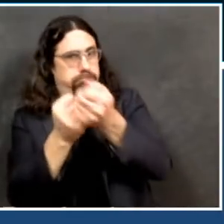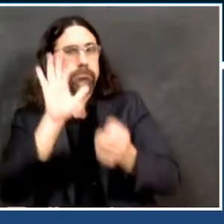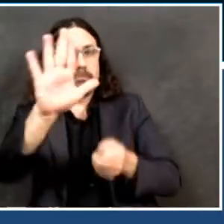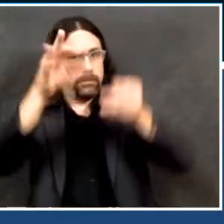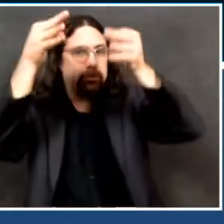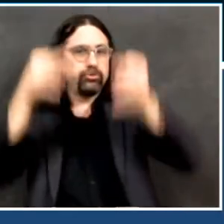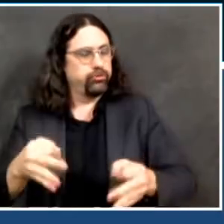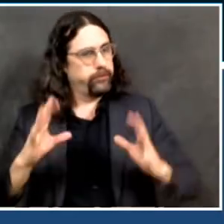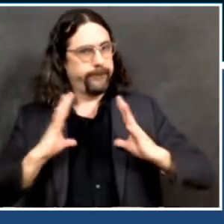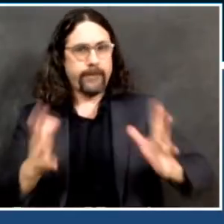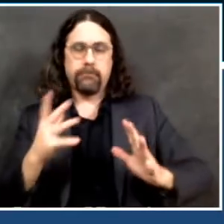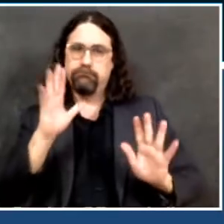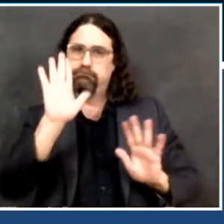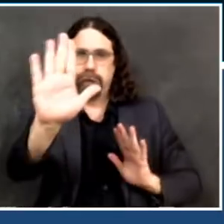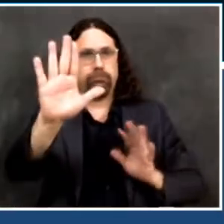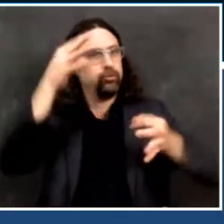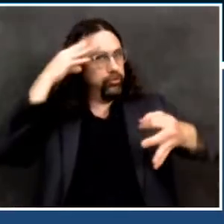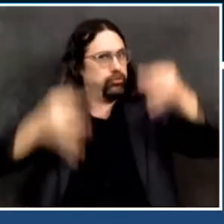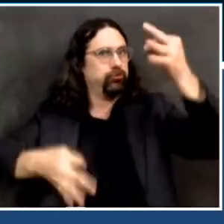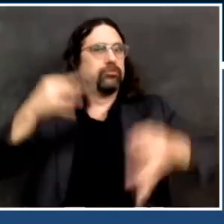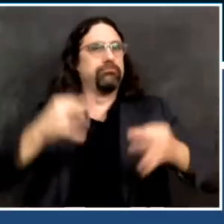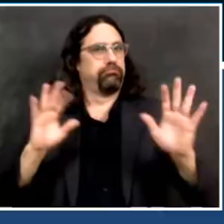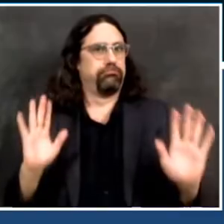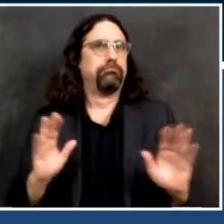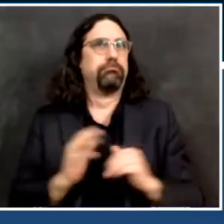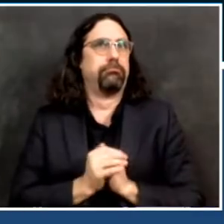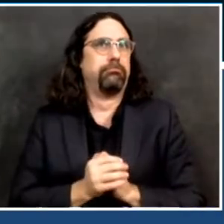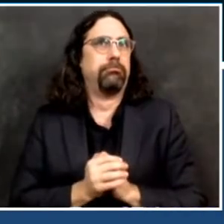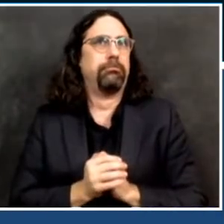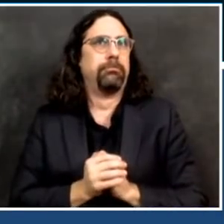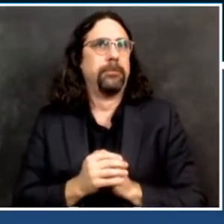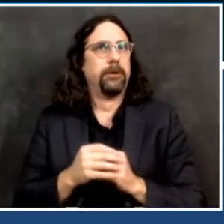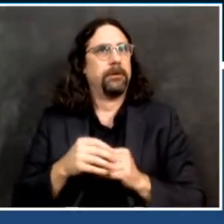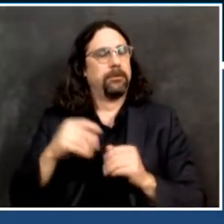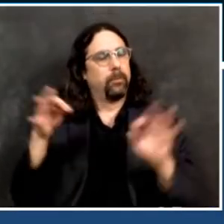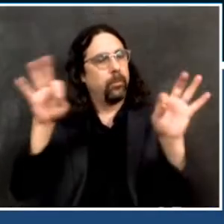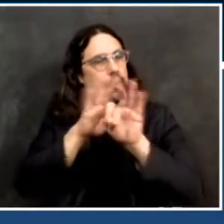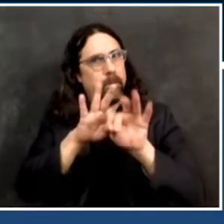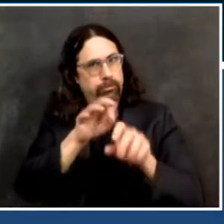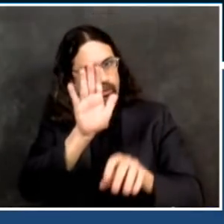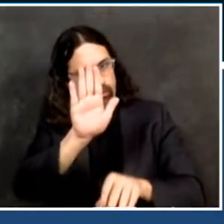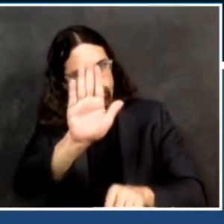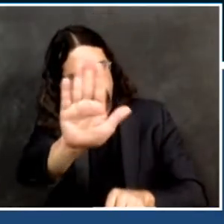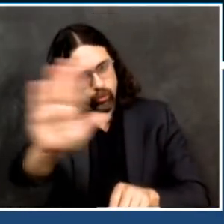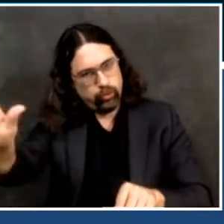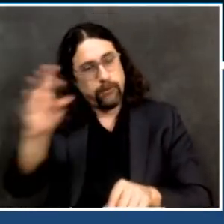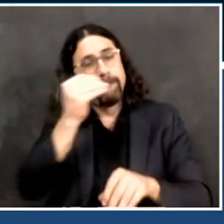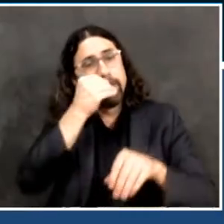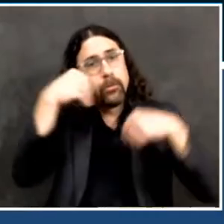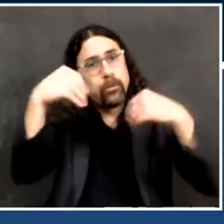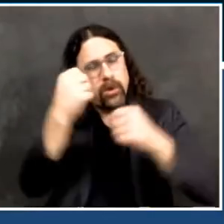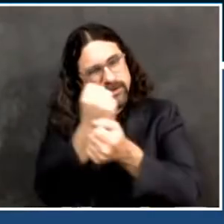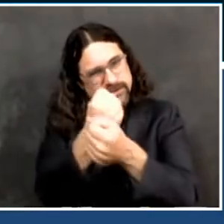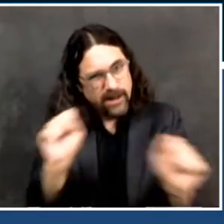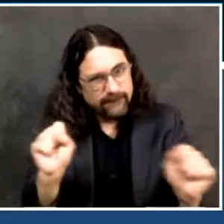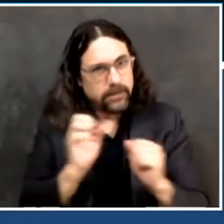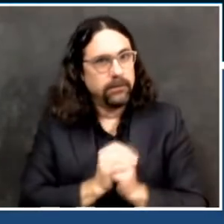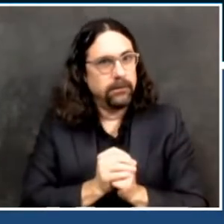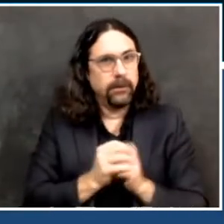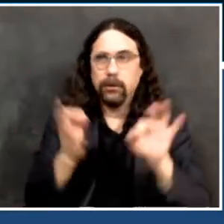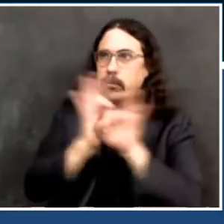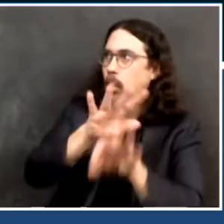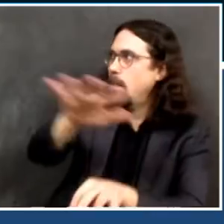workers safe so they can keep serving us. This is the smart thing to do. So that's the big